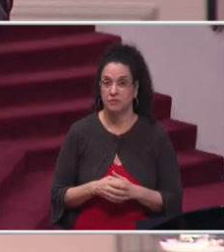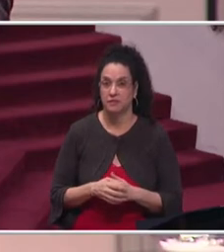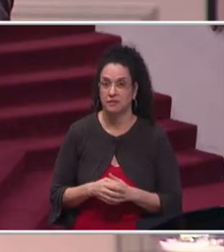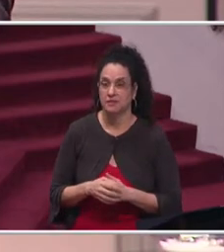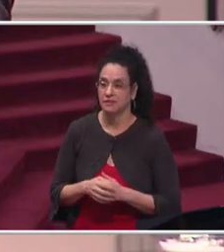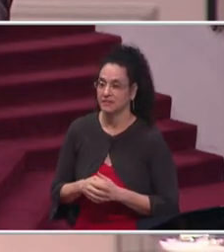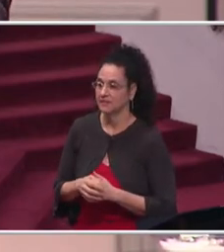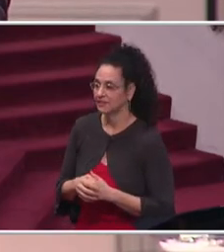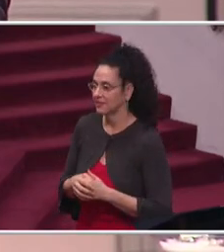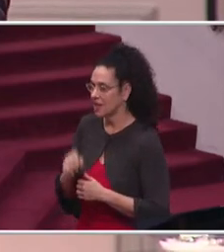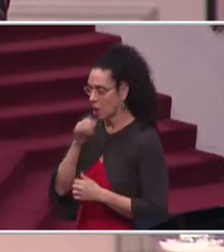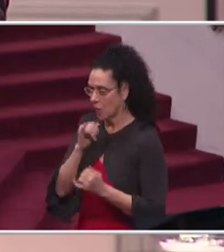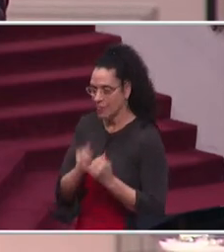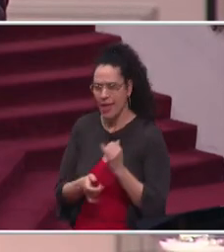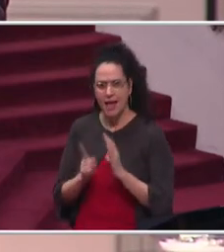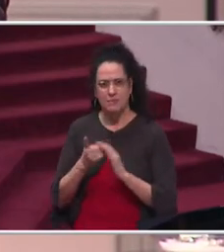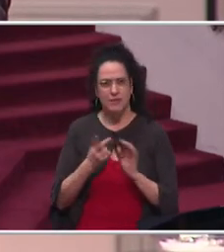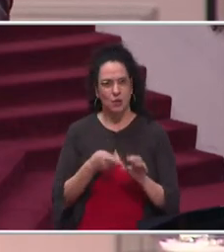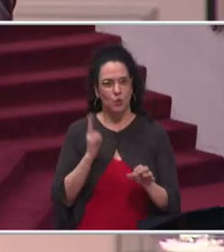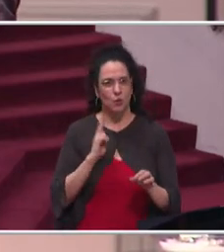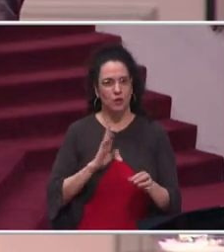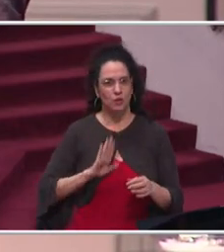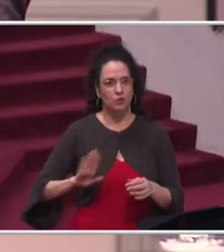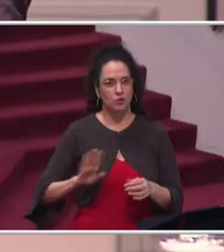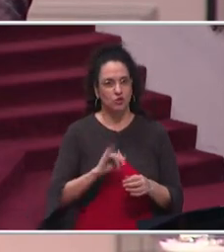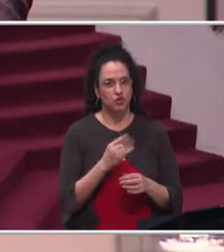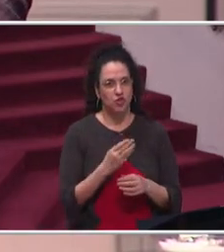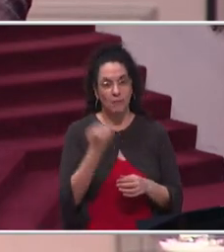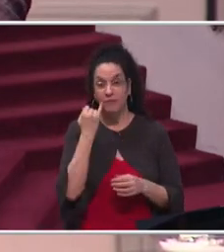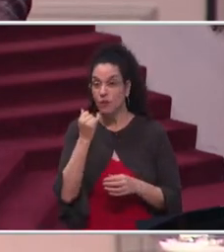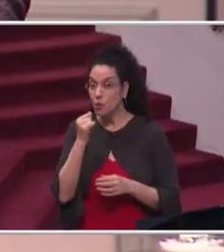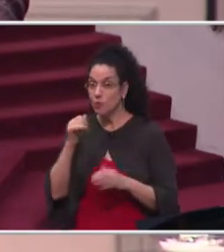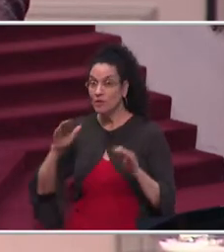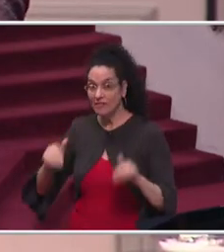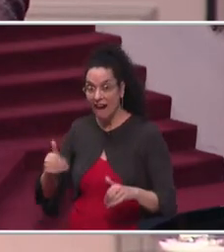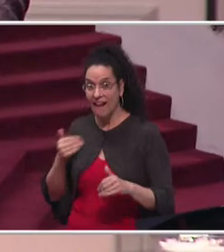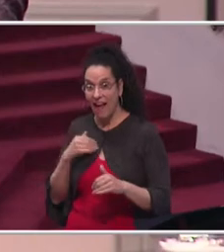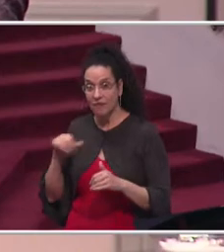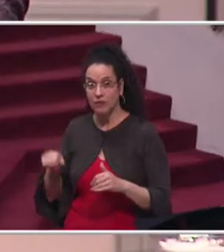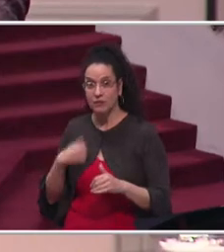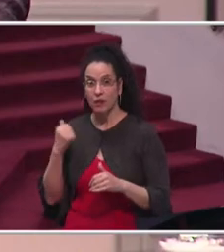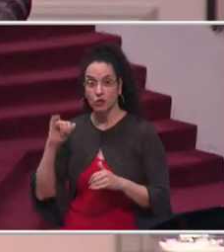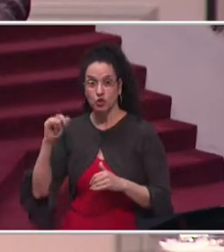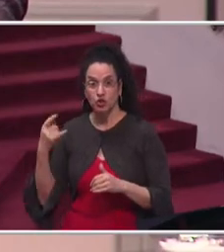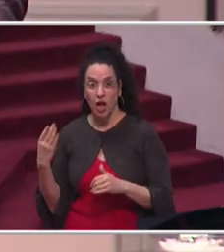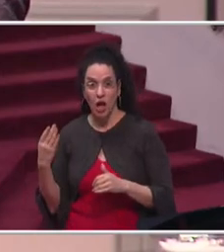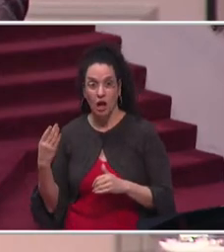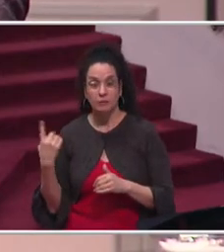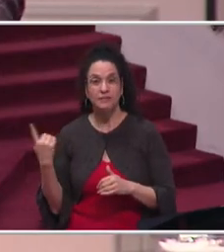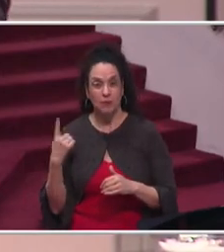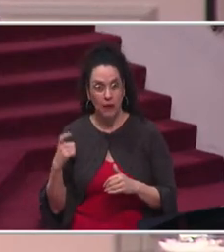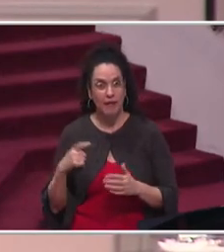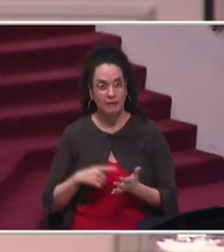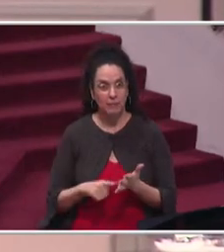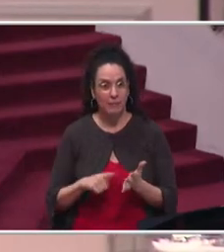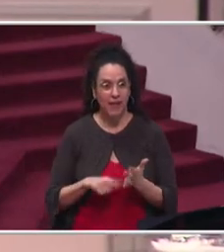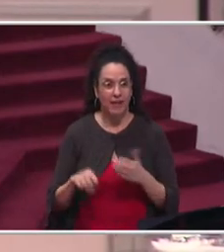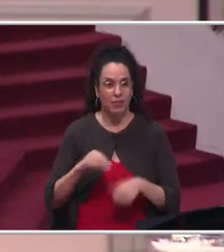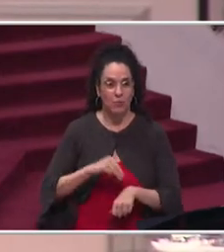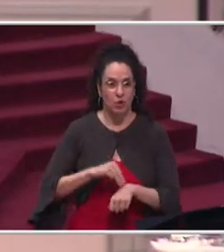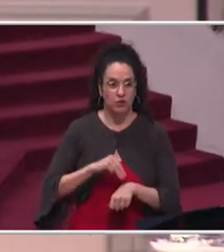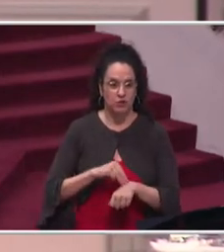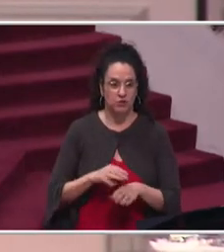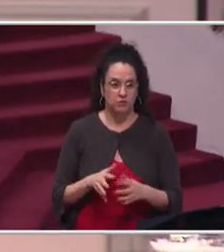do not quit your job unless you have another job to go to. Somebody's going to have to pay the mortgage.